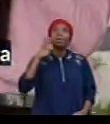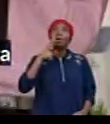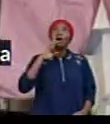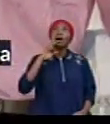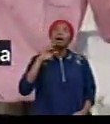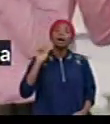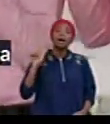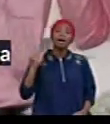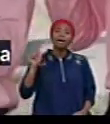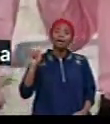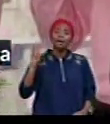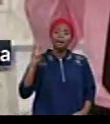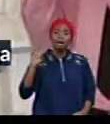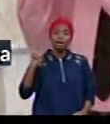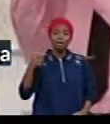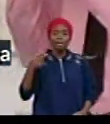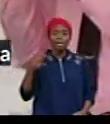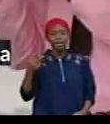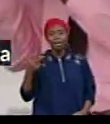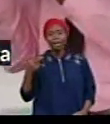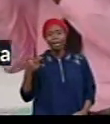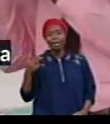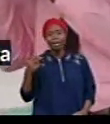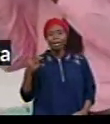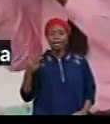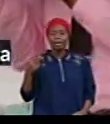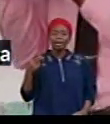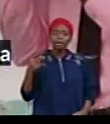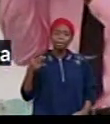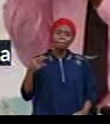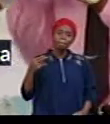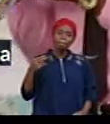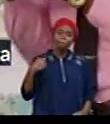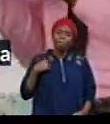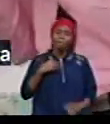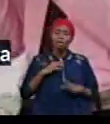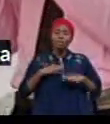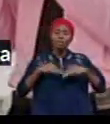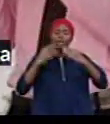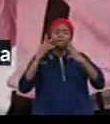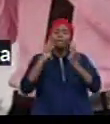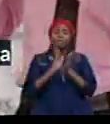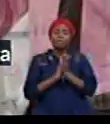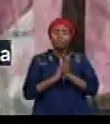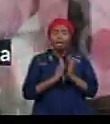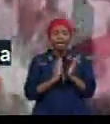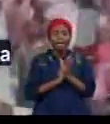worship you. We'll give you the praise. Give you the praise. You are